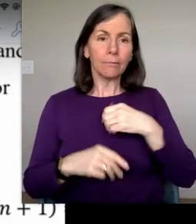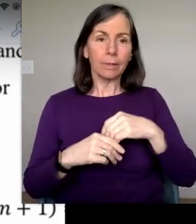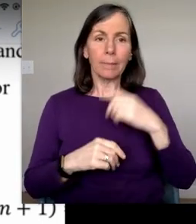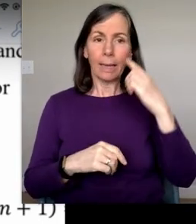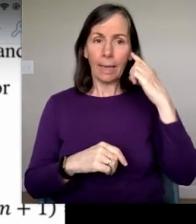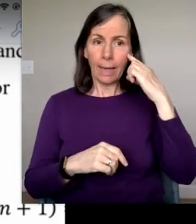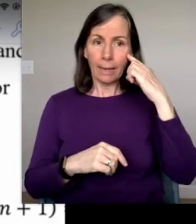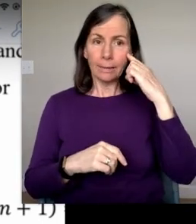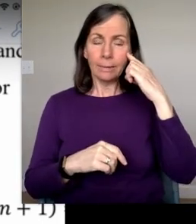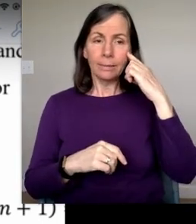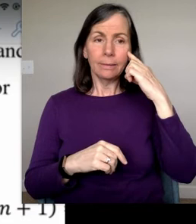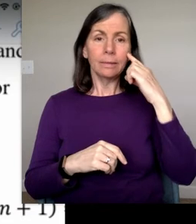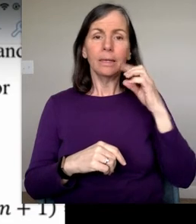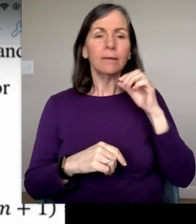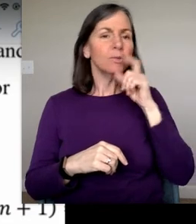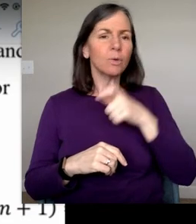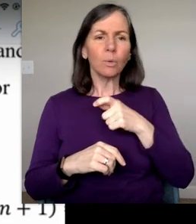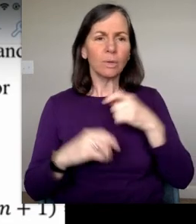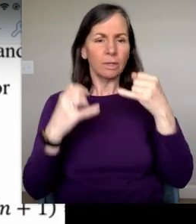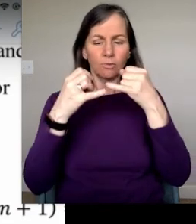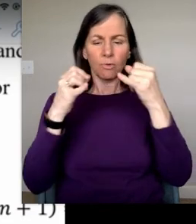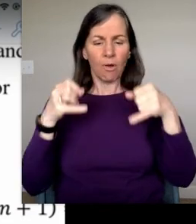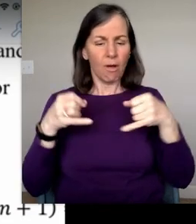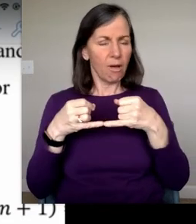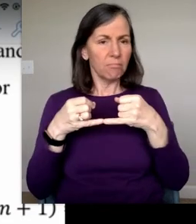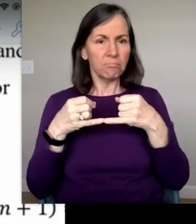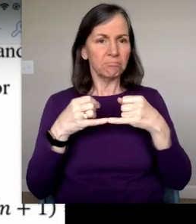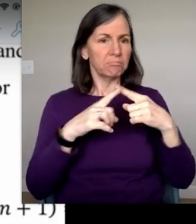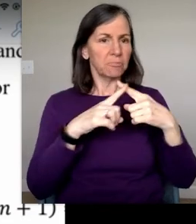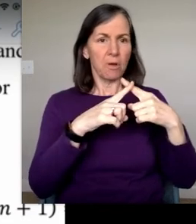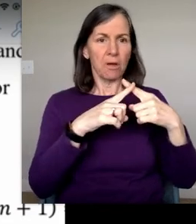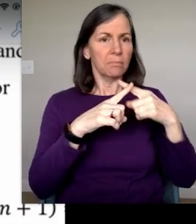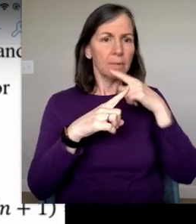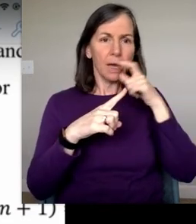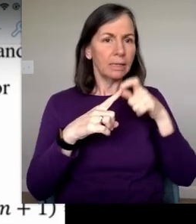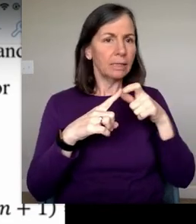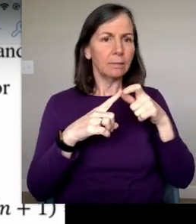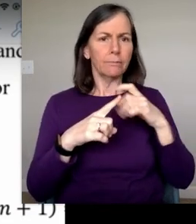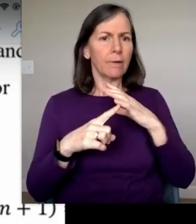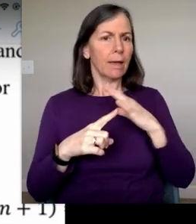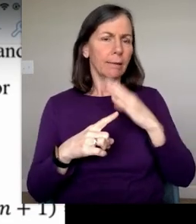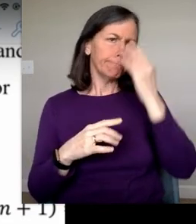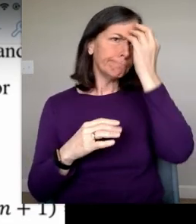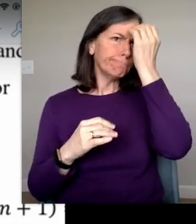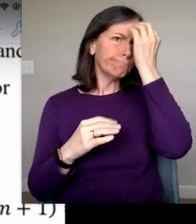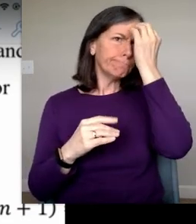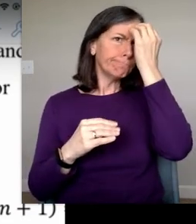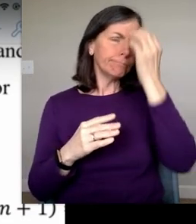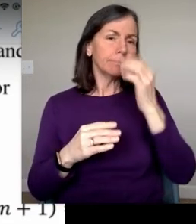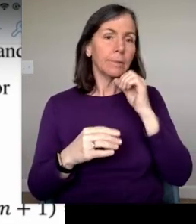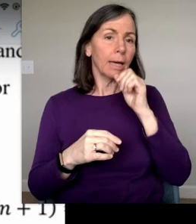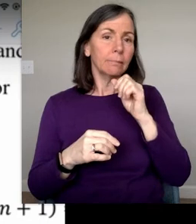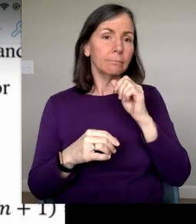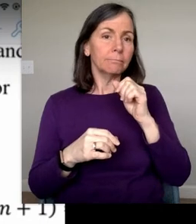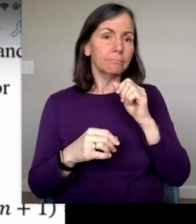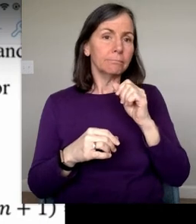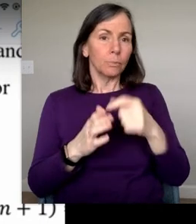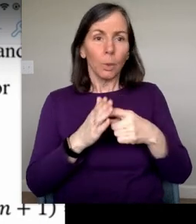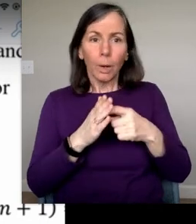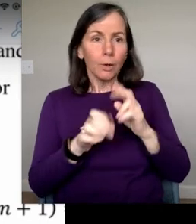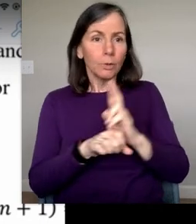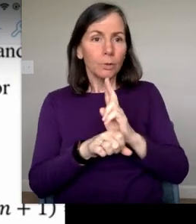If you don't need to draw the area model every time, no worries. Don't use it anymore. That's okay.